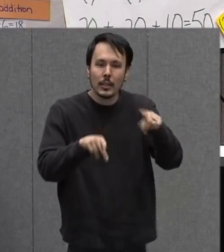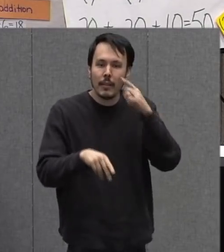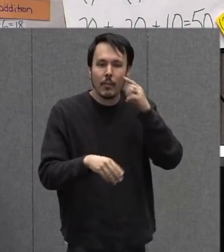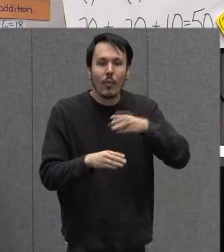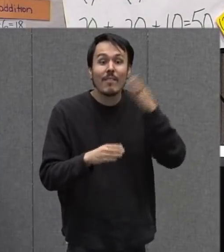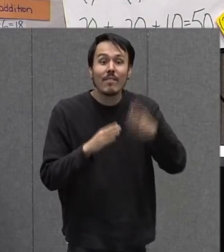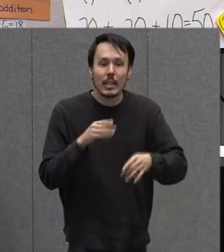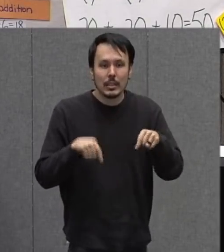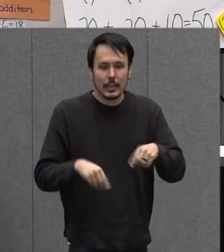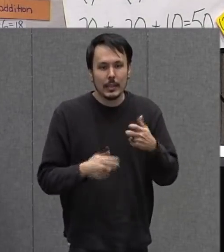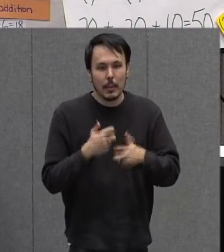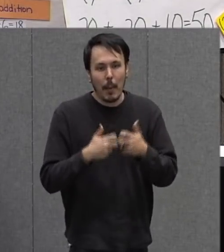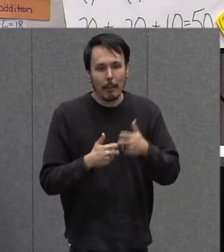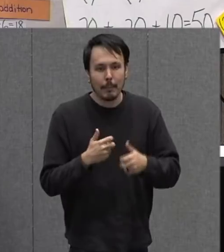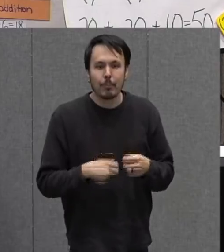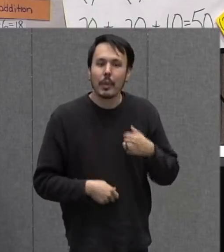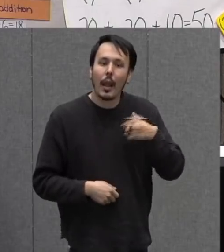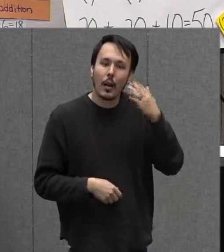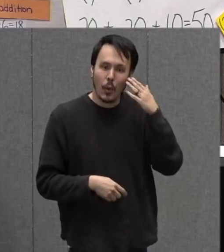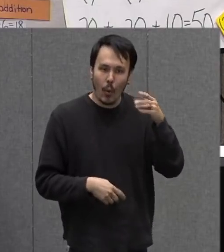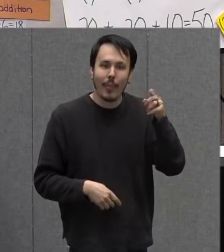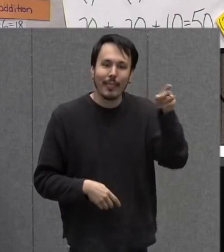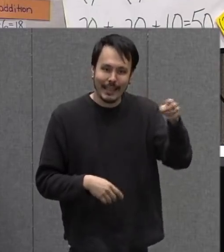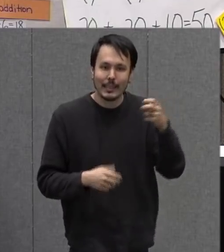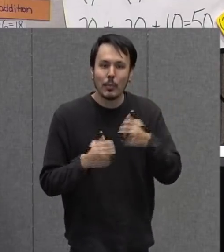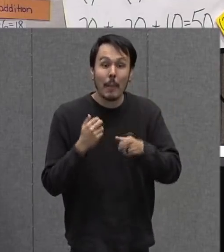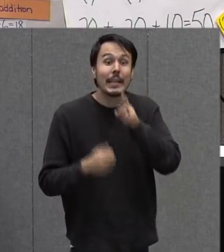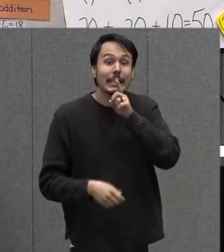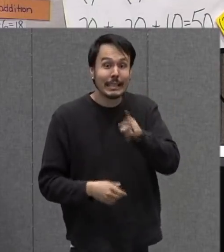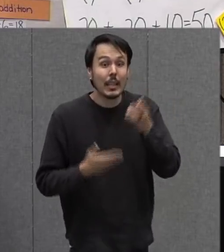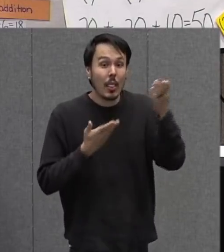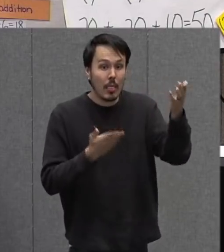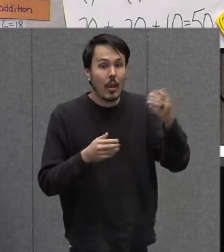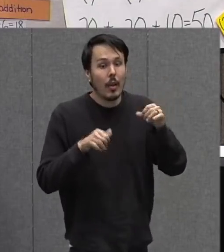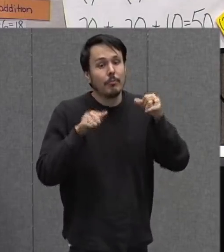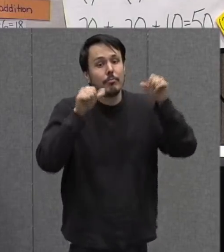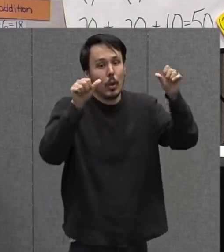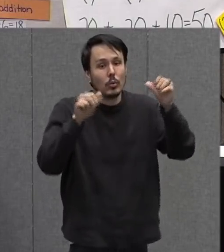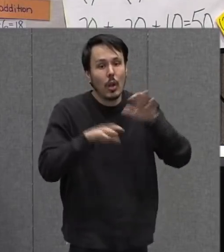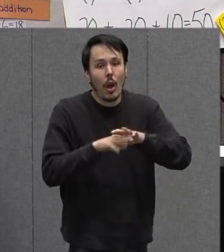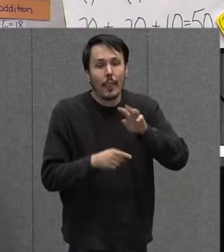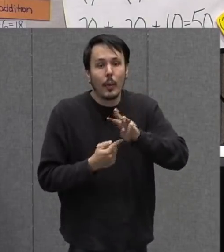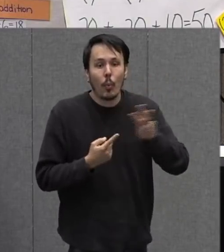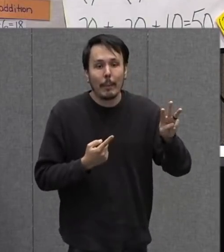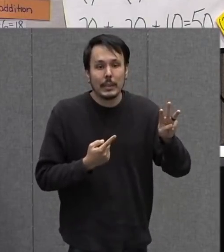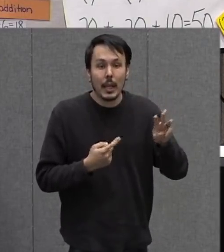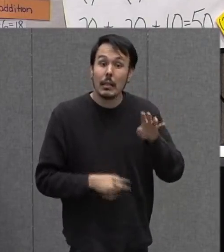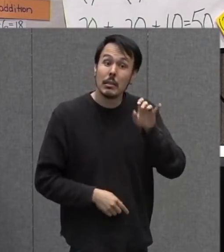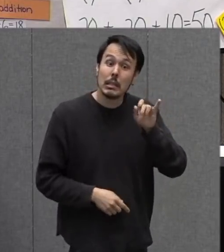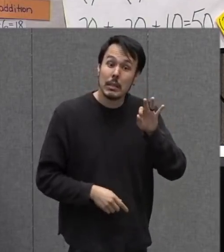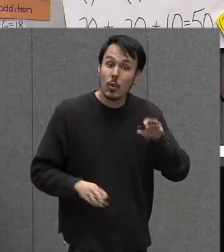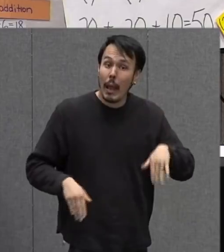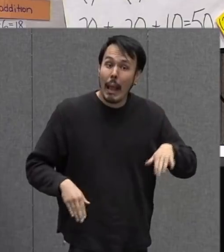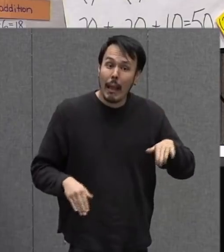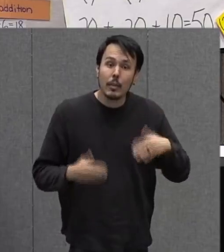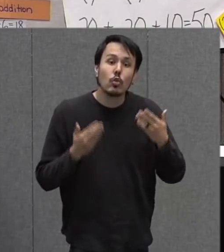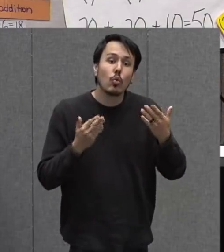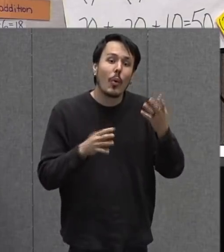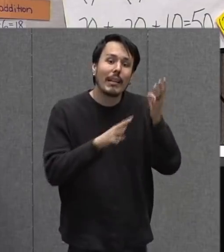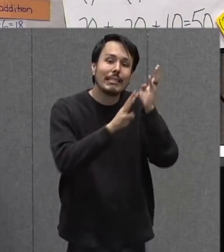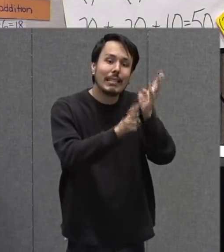sure that this problem now is up on the website. So if you've had a chance, download the problem. And if not,